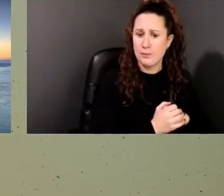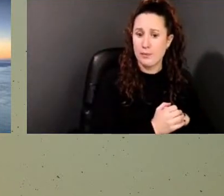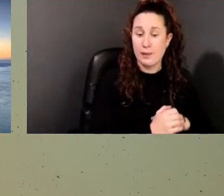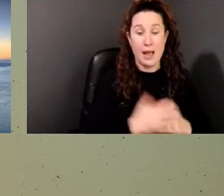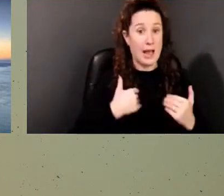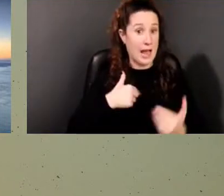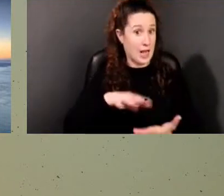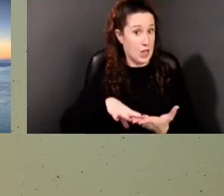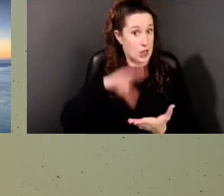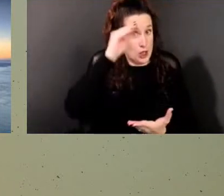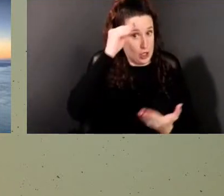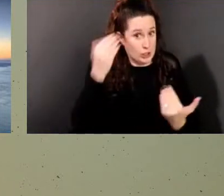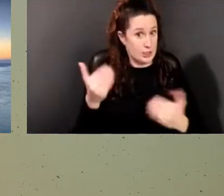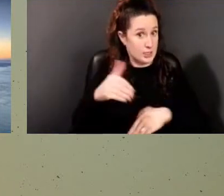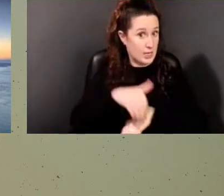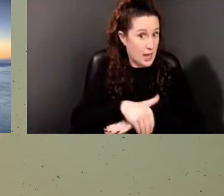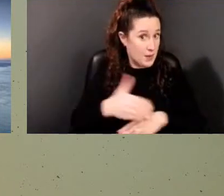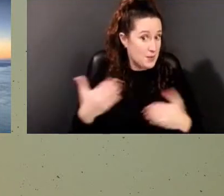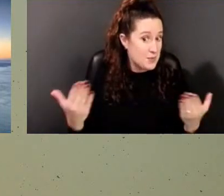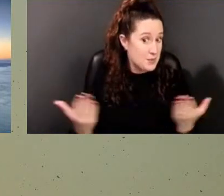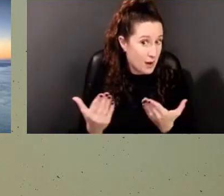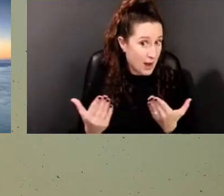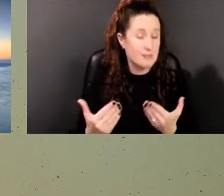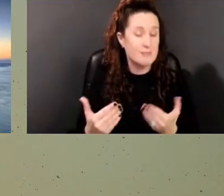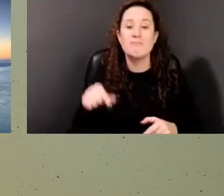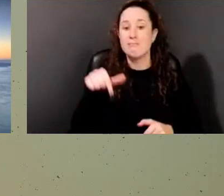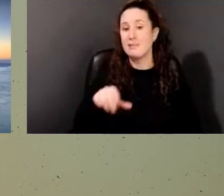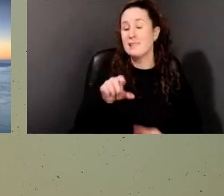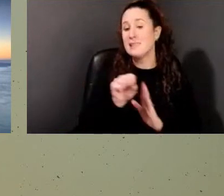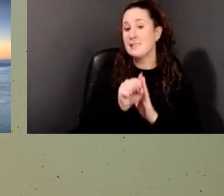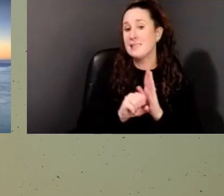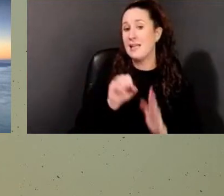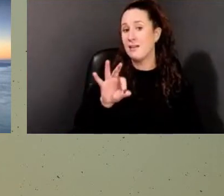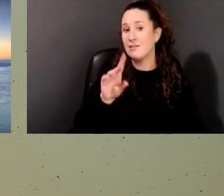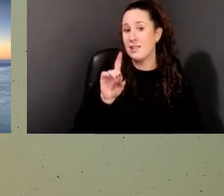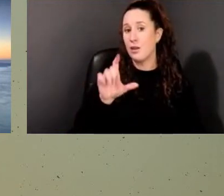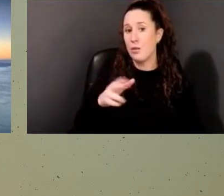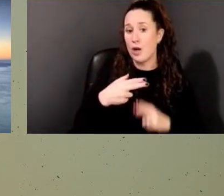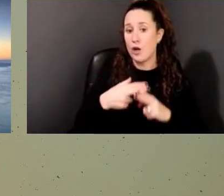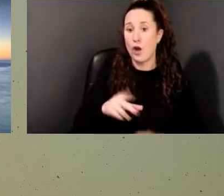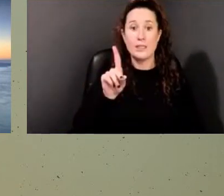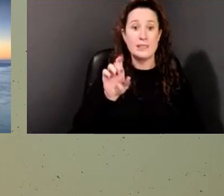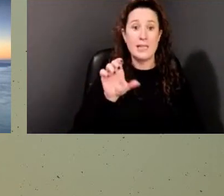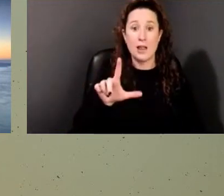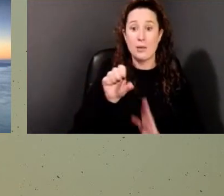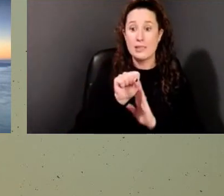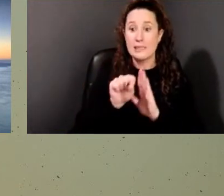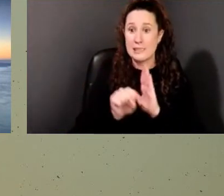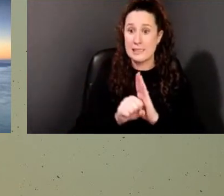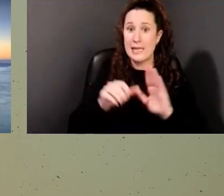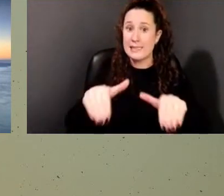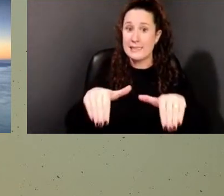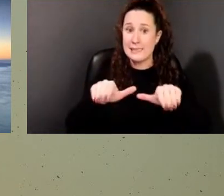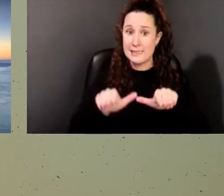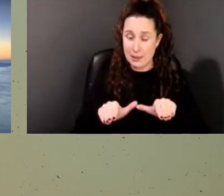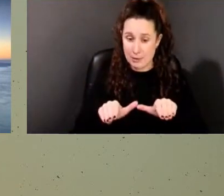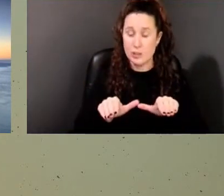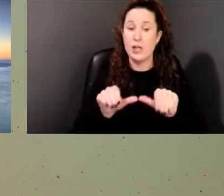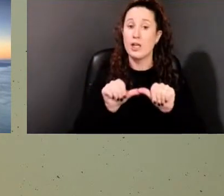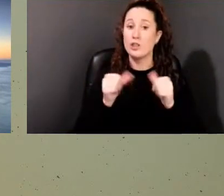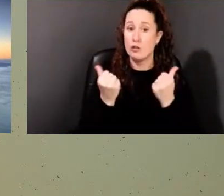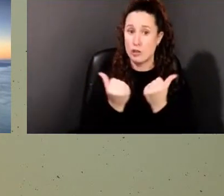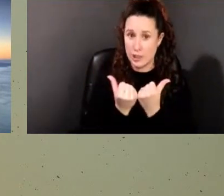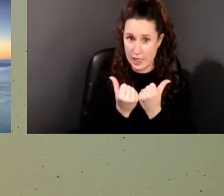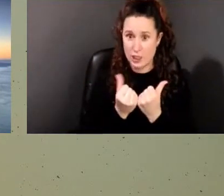that there is something in the state of Delaware called the Delaware State Cemetery Association by Black ministers.